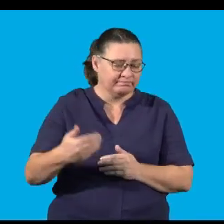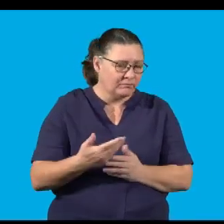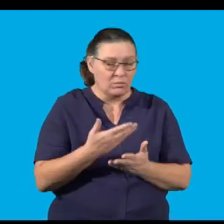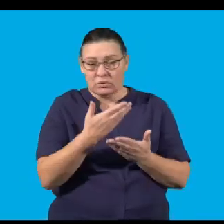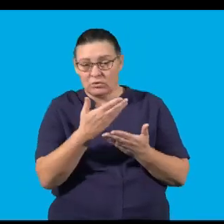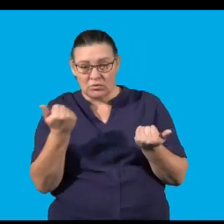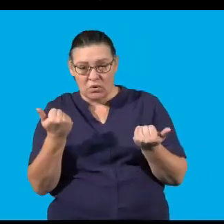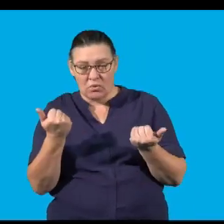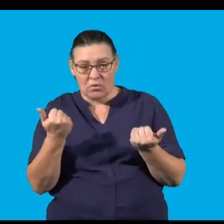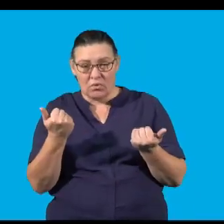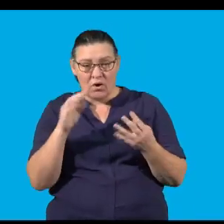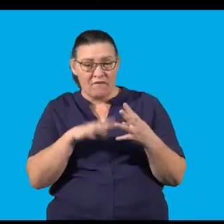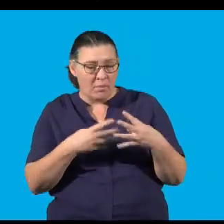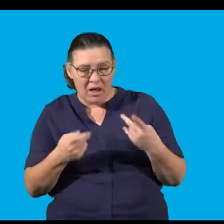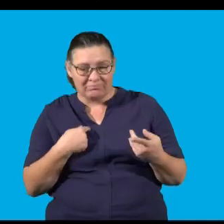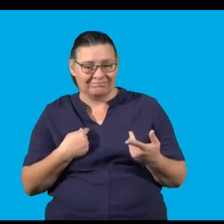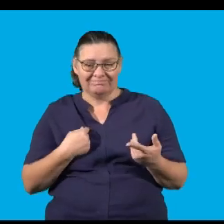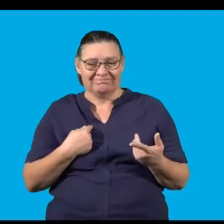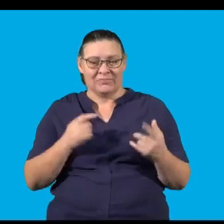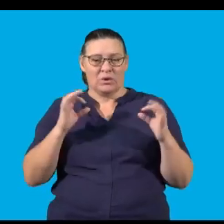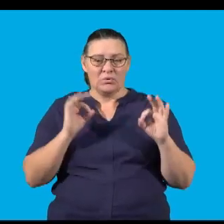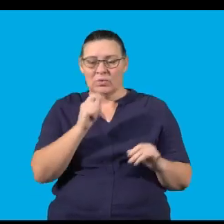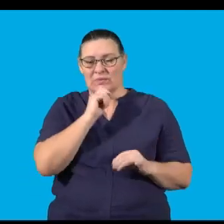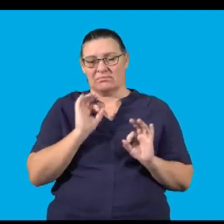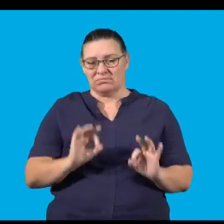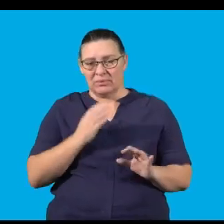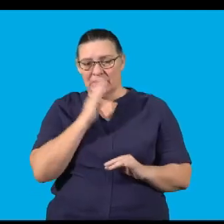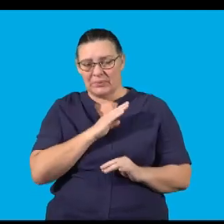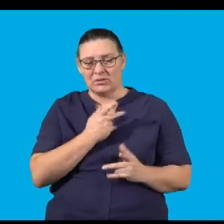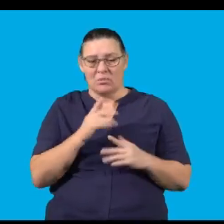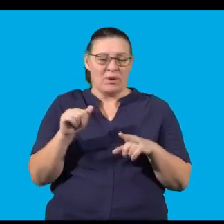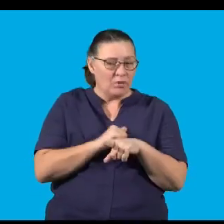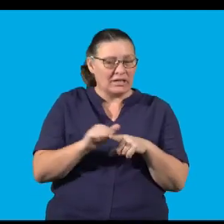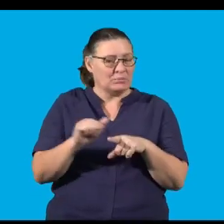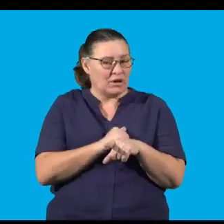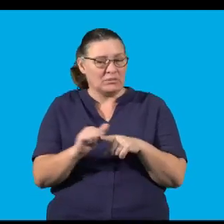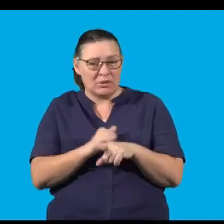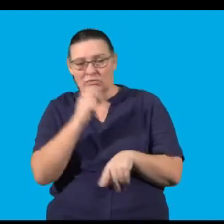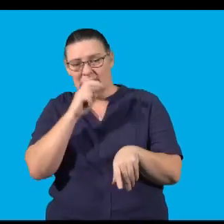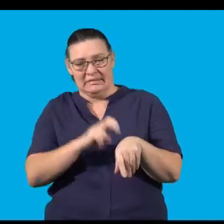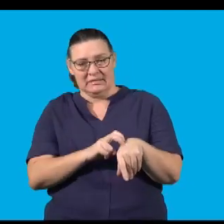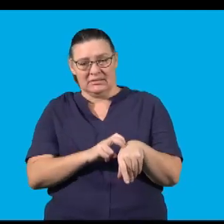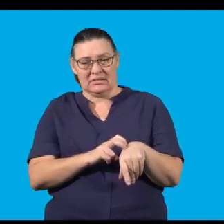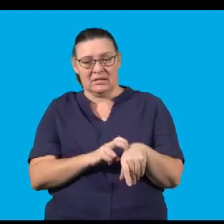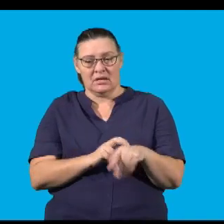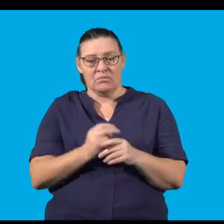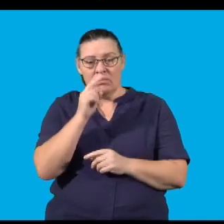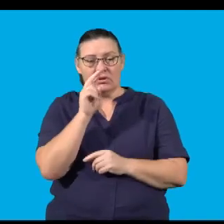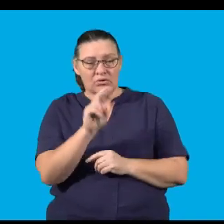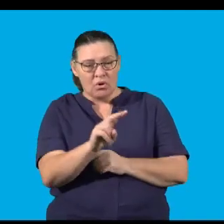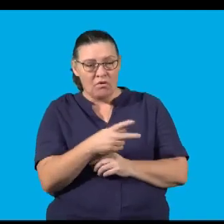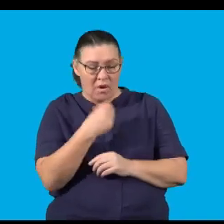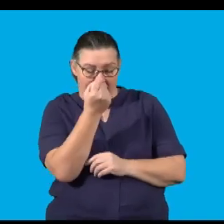don't know the formulae, we don't apply the formulae correctly. So again, practice comes into play. And we saw that if